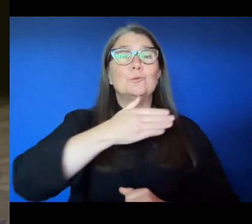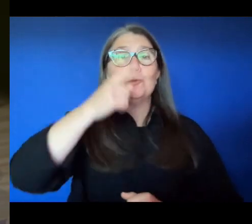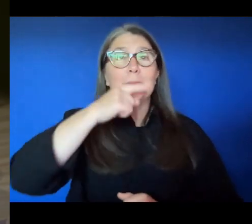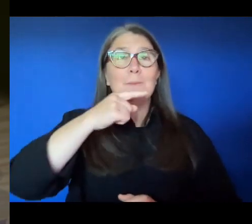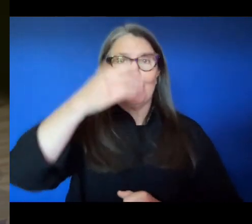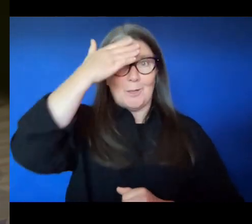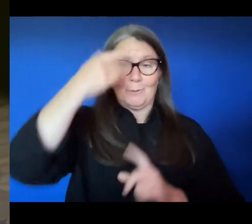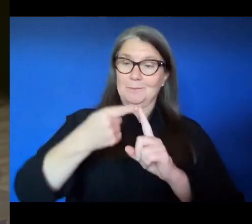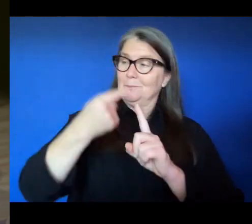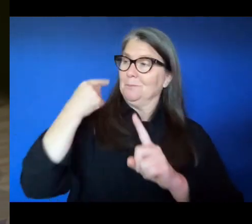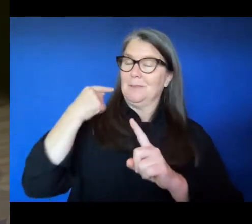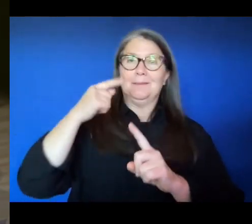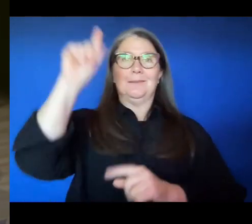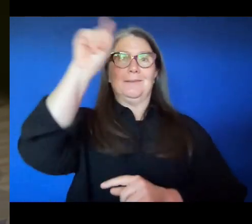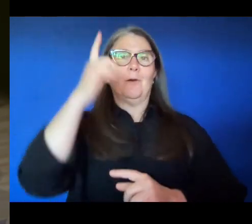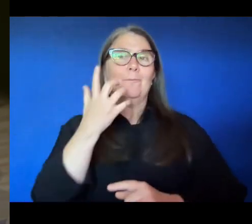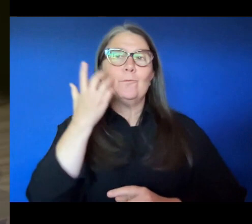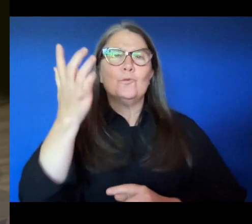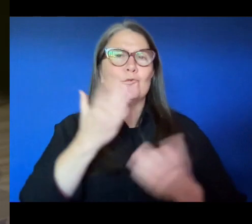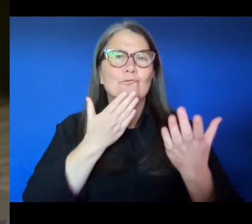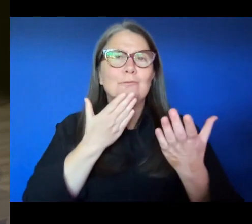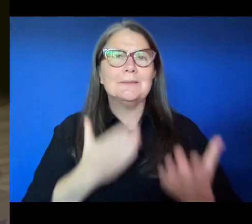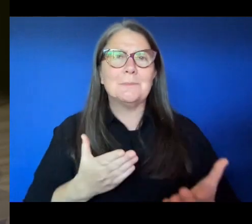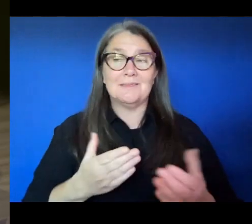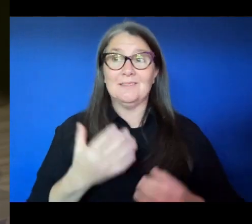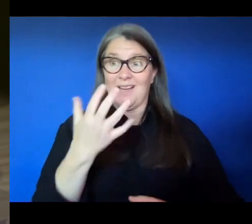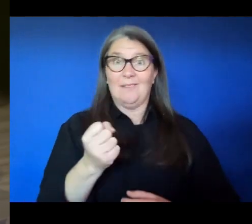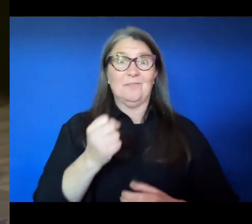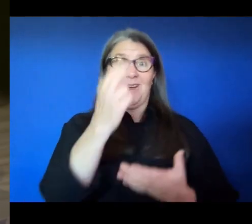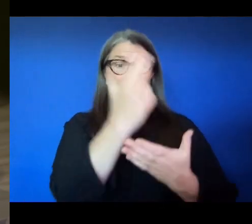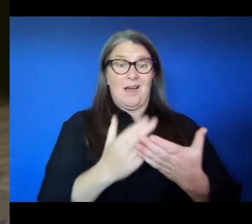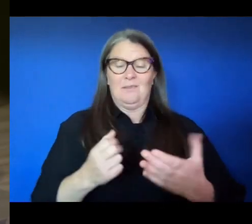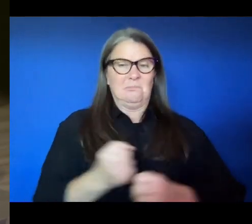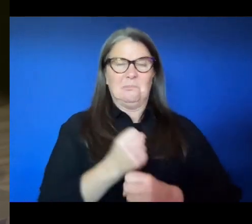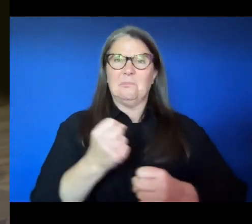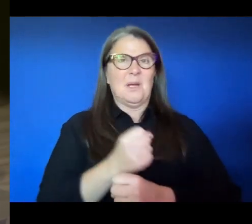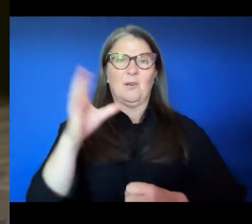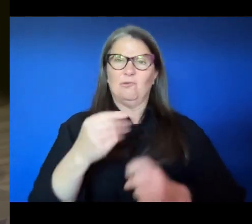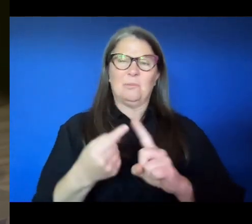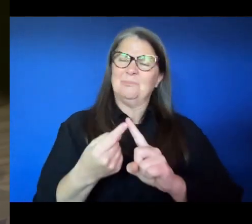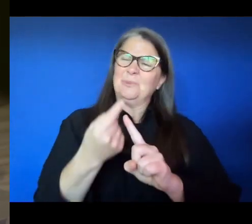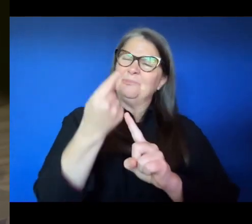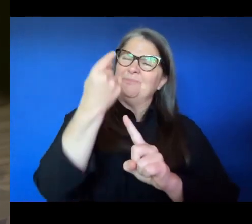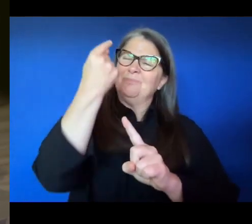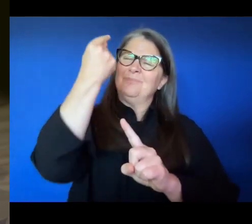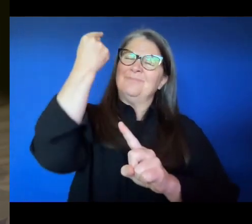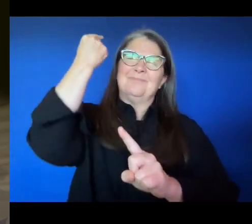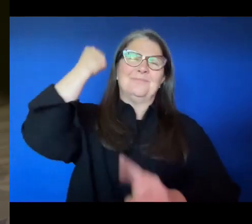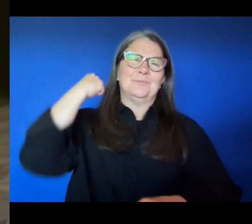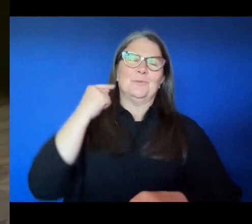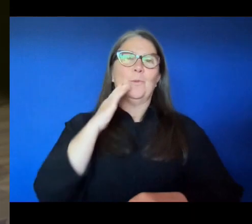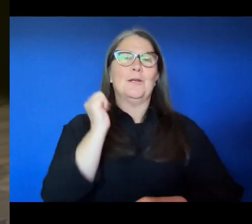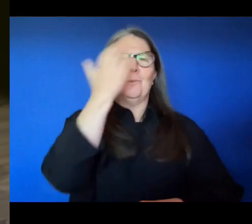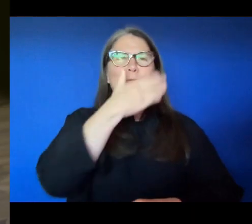that creative practice has occurred on this country since time immemorial. I'm really honoured to be